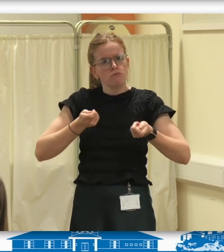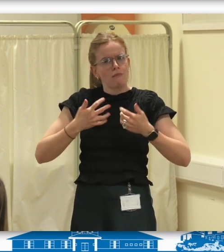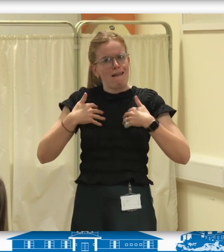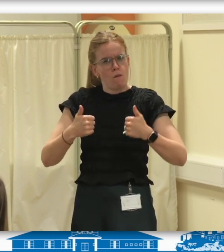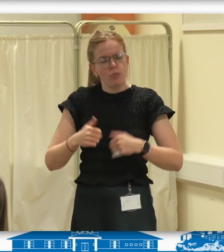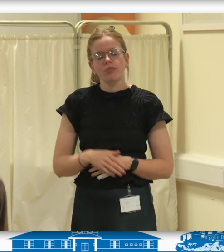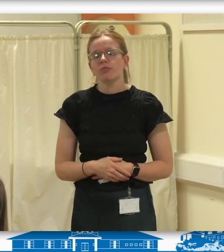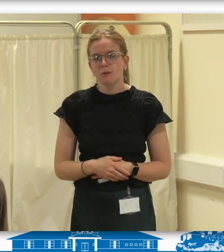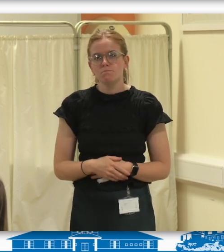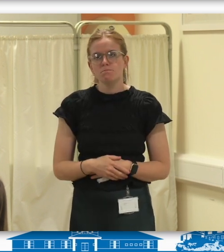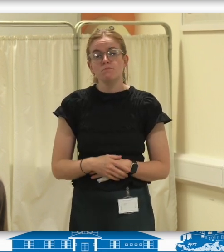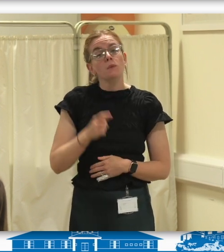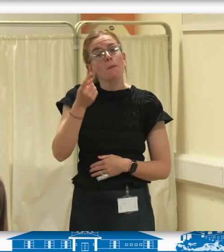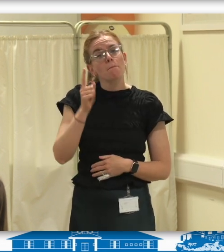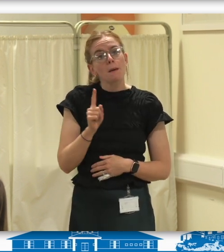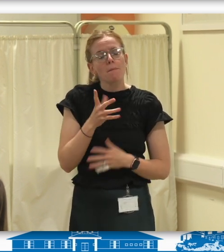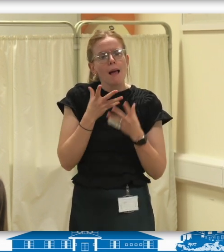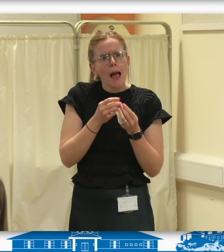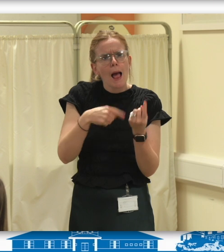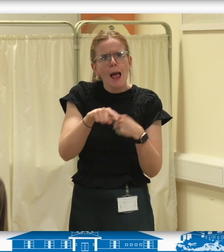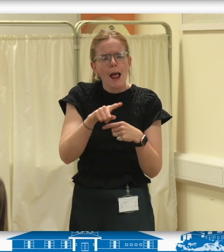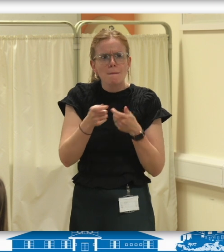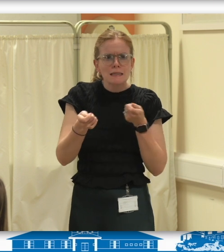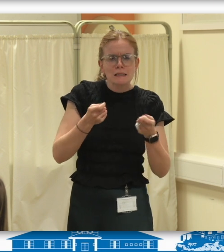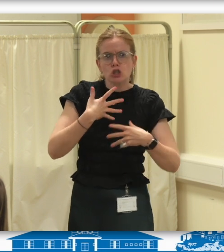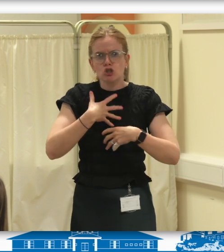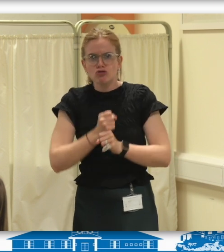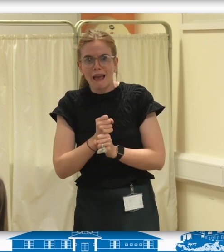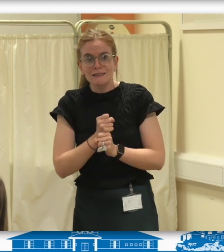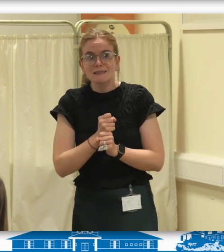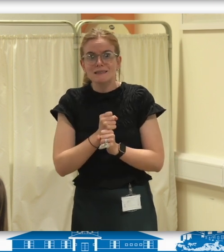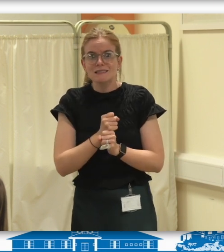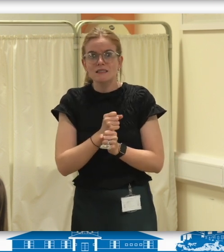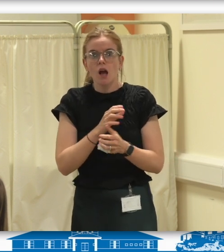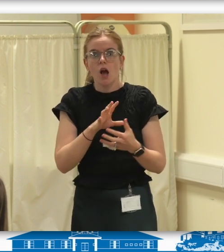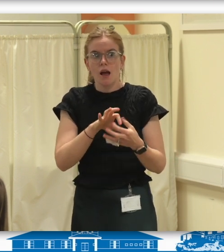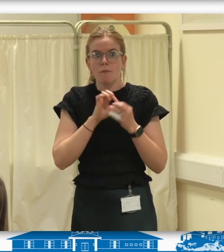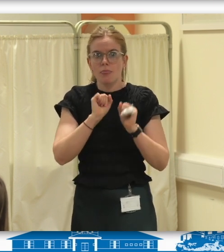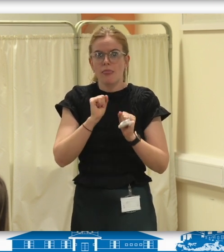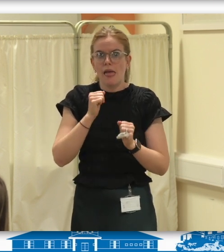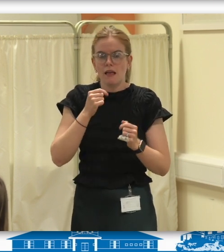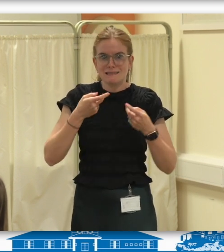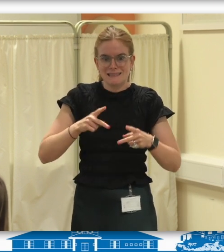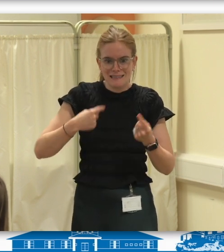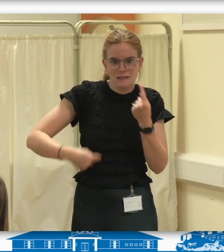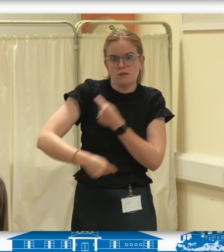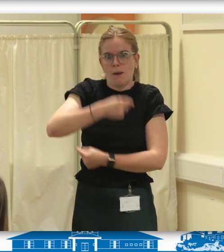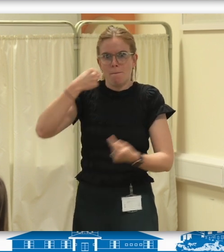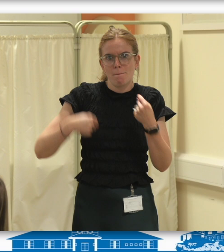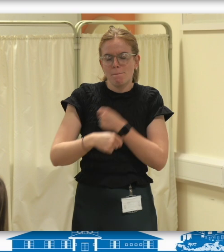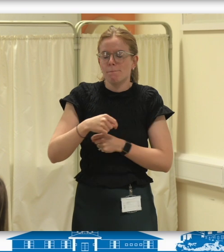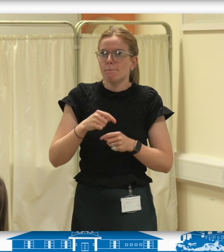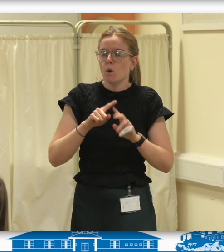Helping people to manage stress well aims to rebalance the sympathetic and parasympathetic systems within the autonomic nervous